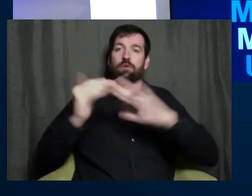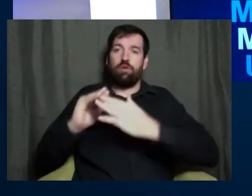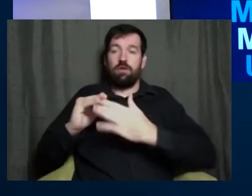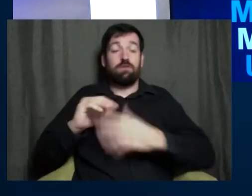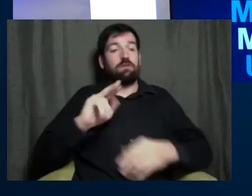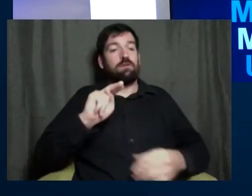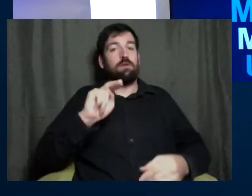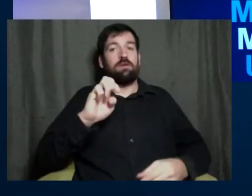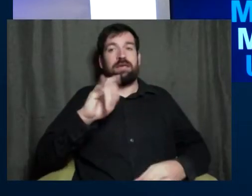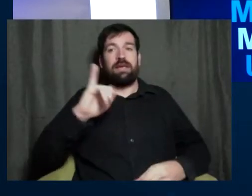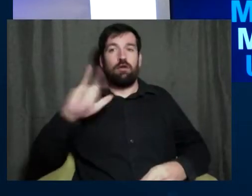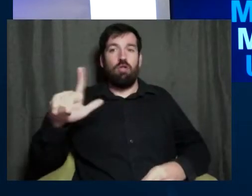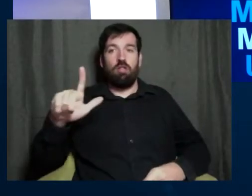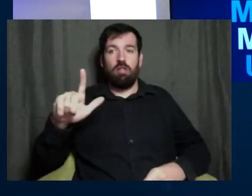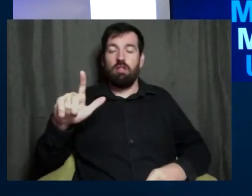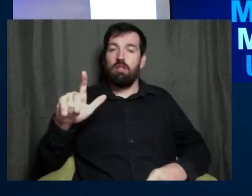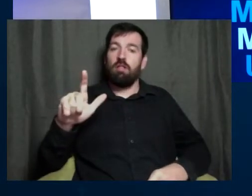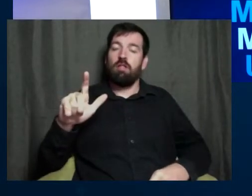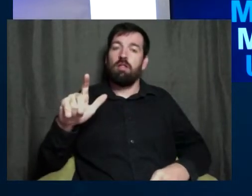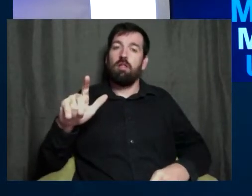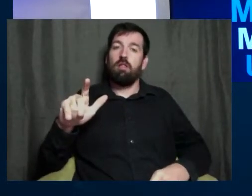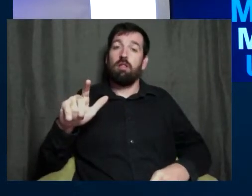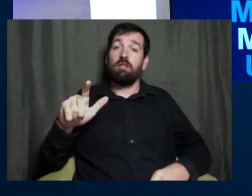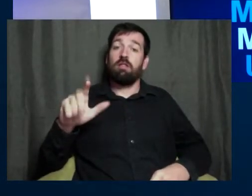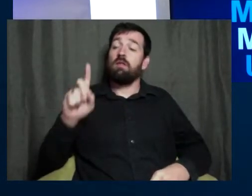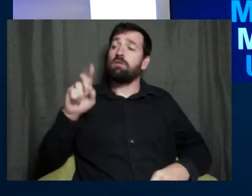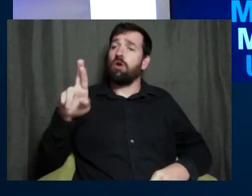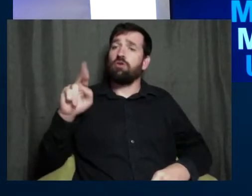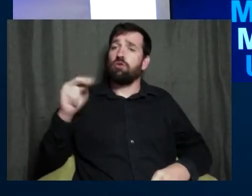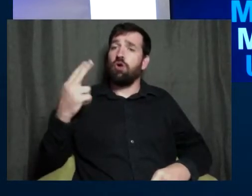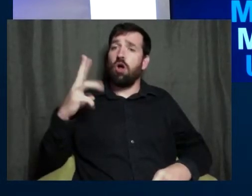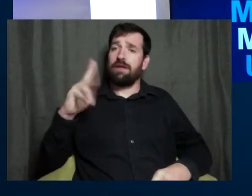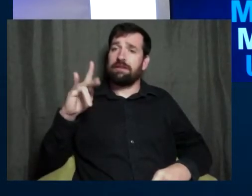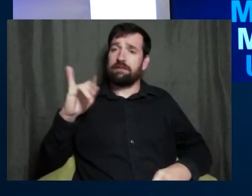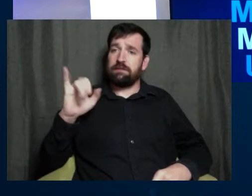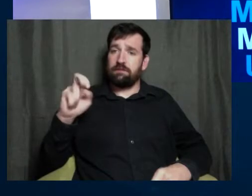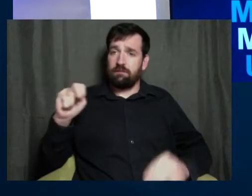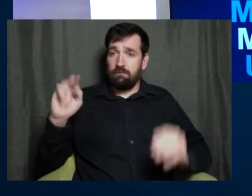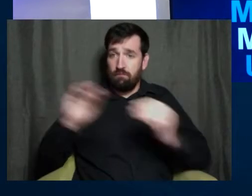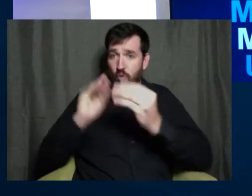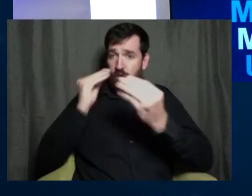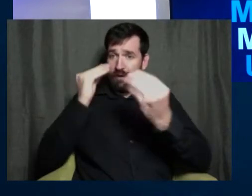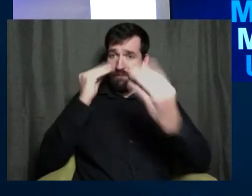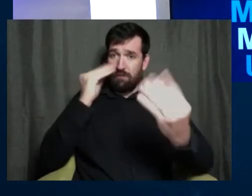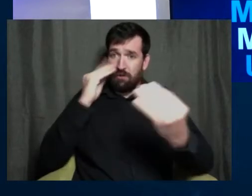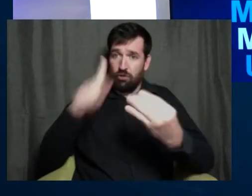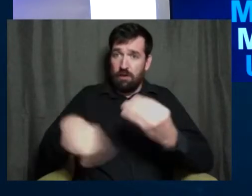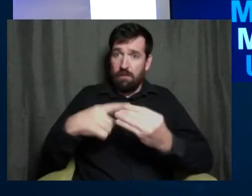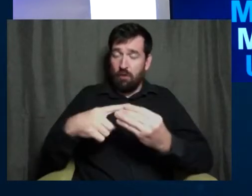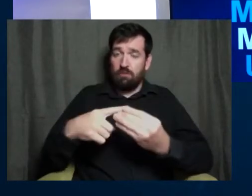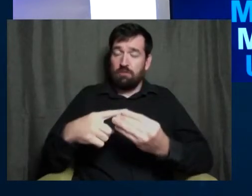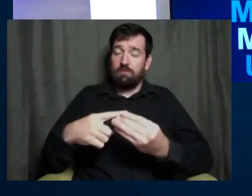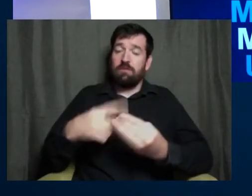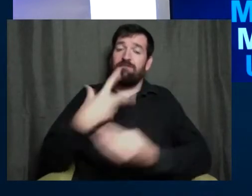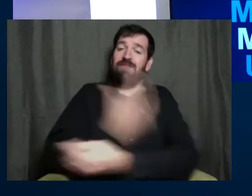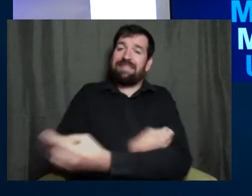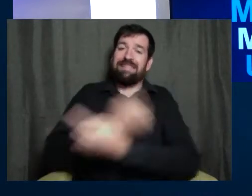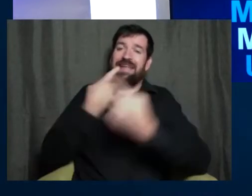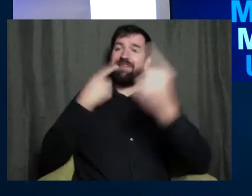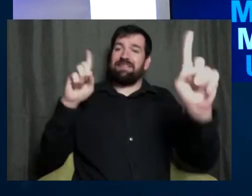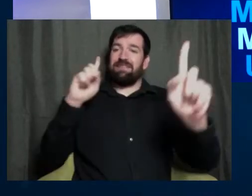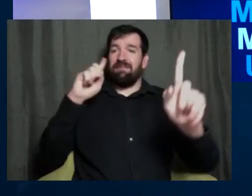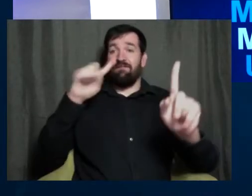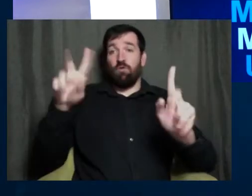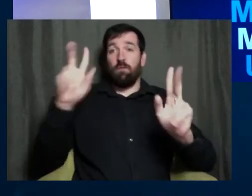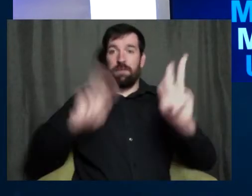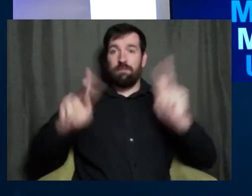Good morning to you. Dr. Hawkinson, is there any further research on the efficacy of vaccine for people who had COVID? And then